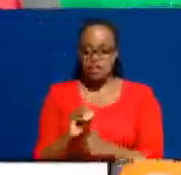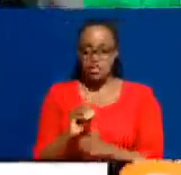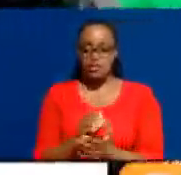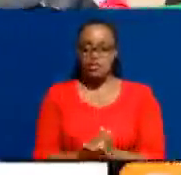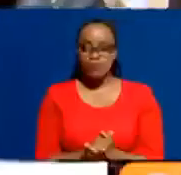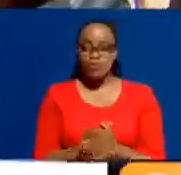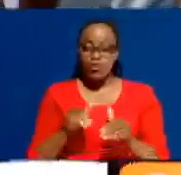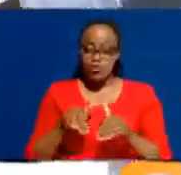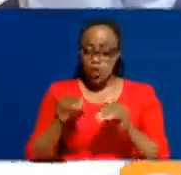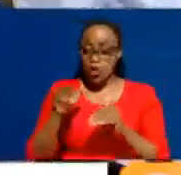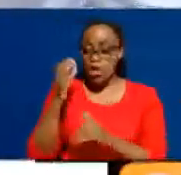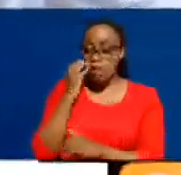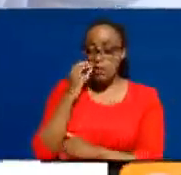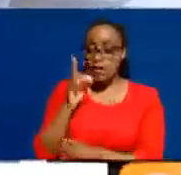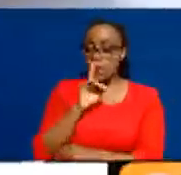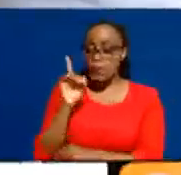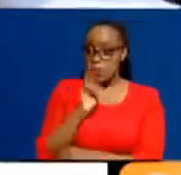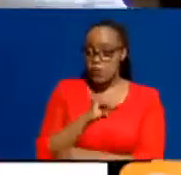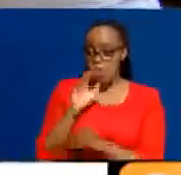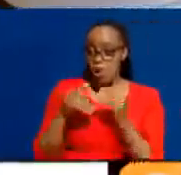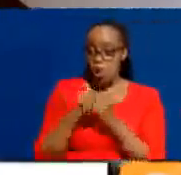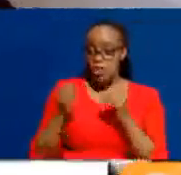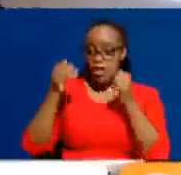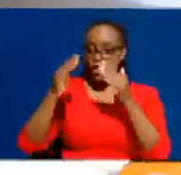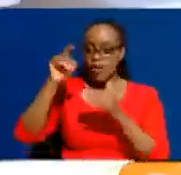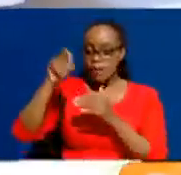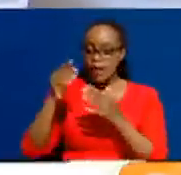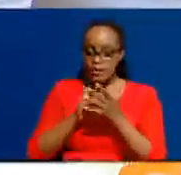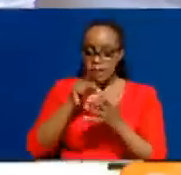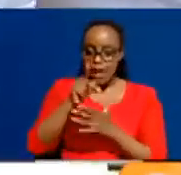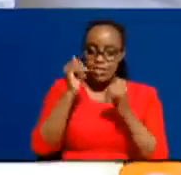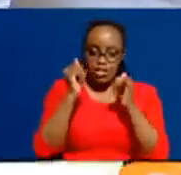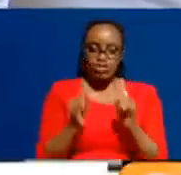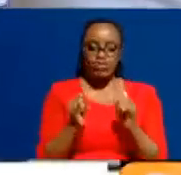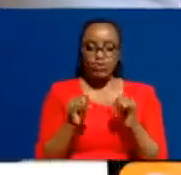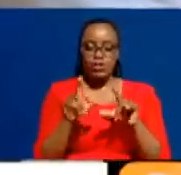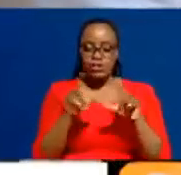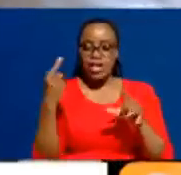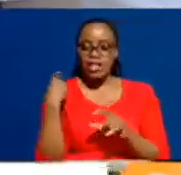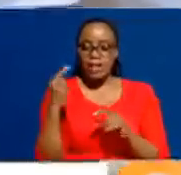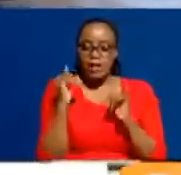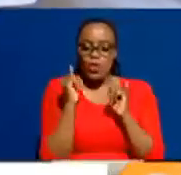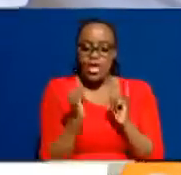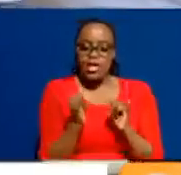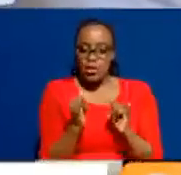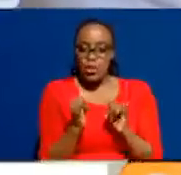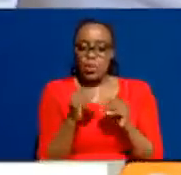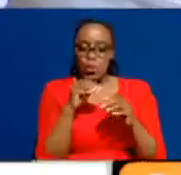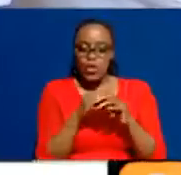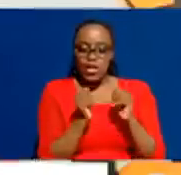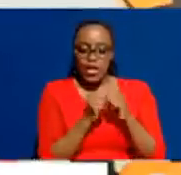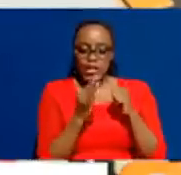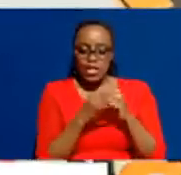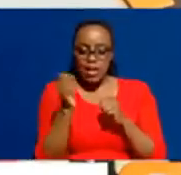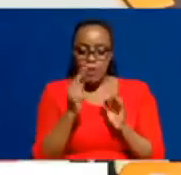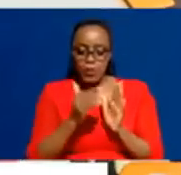shillings. According to Matiang'i, all motorists are required to replace the old number plates with the new ones within 18